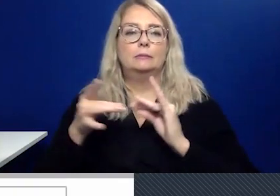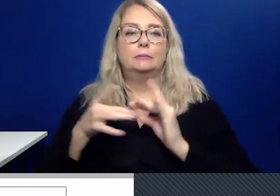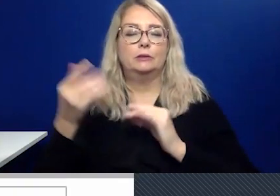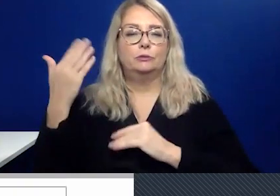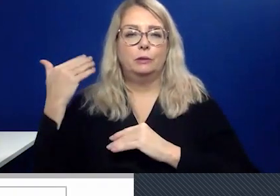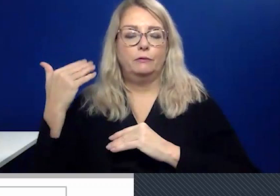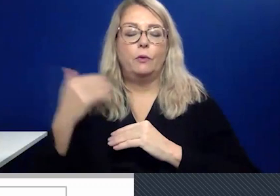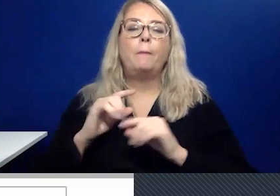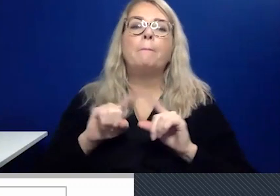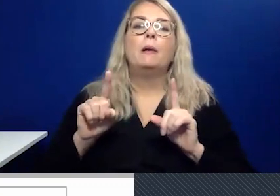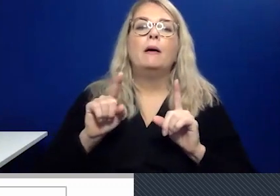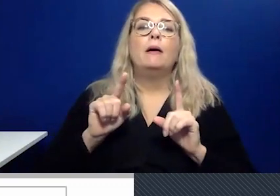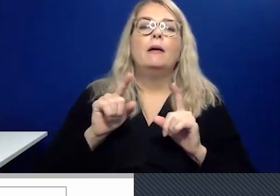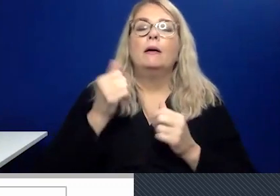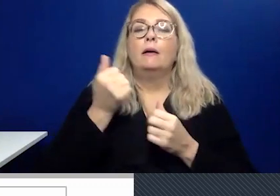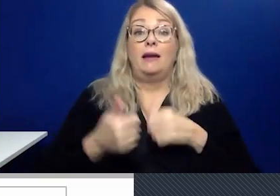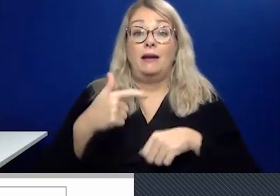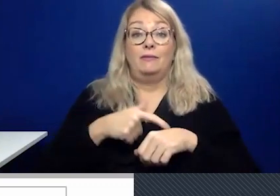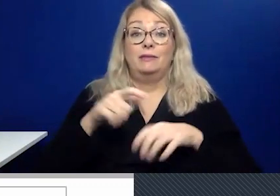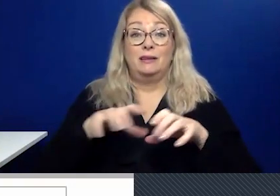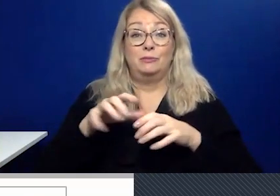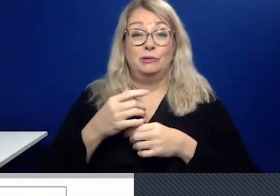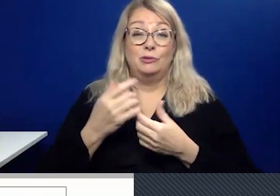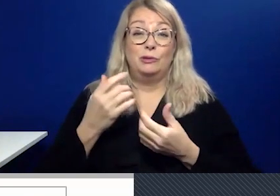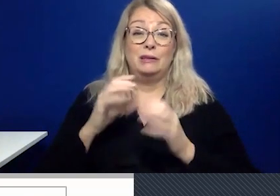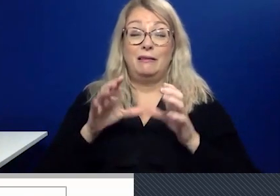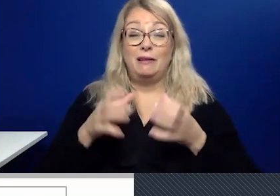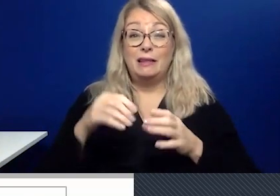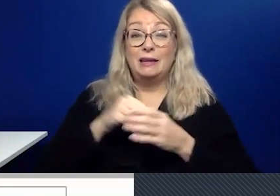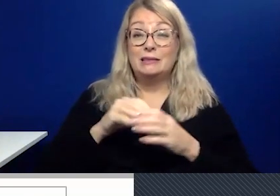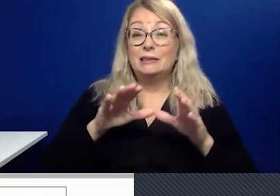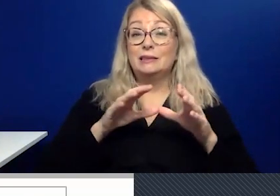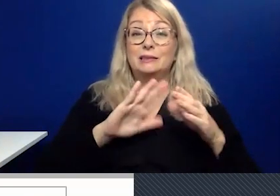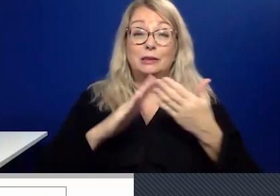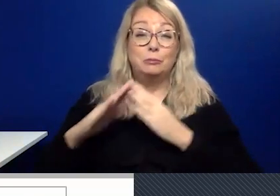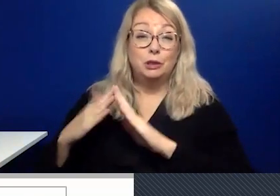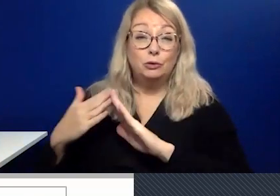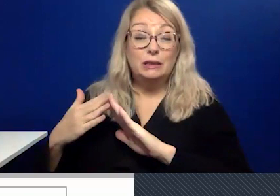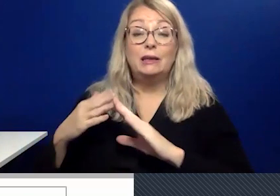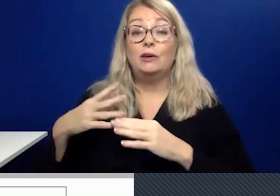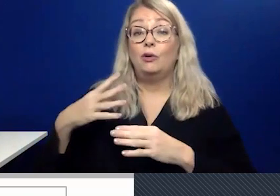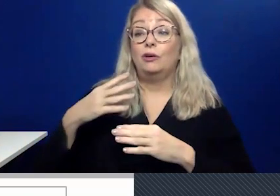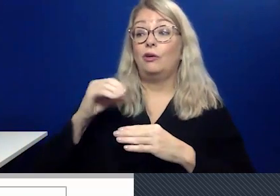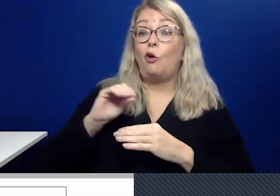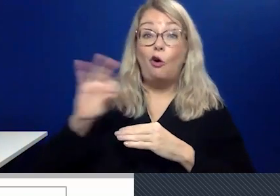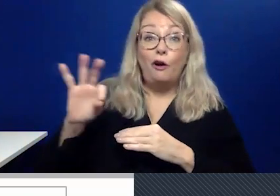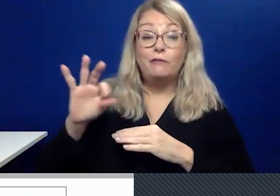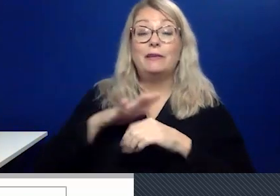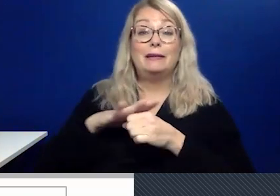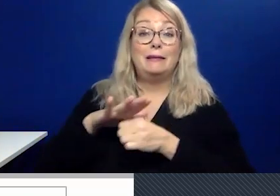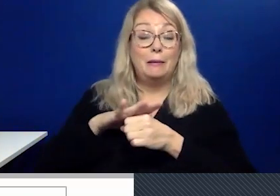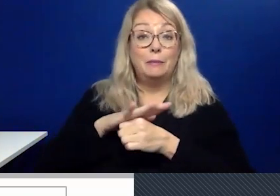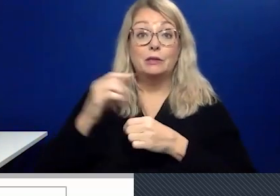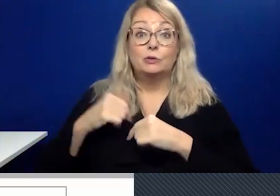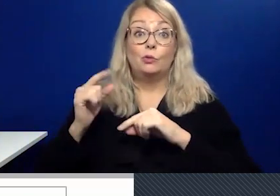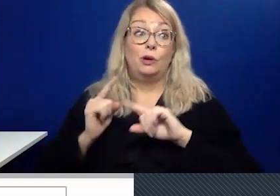earlier, but every time we're doing one of these classes out in the community or outside of the campus here, we are going to the site,